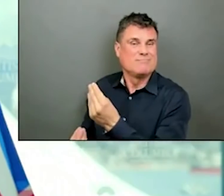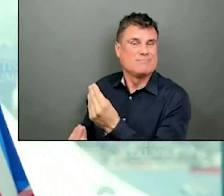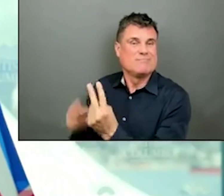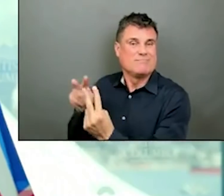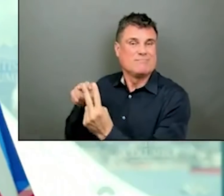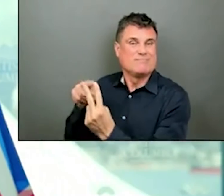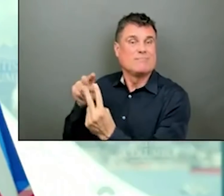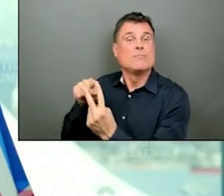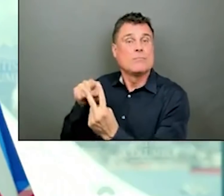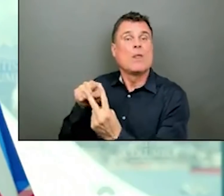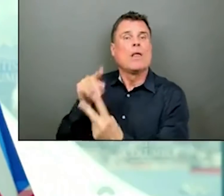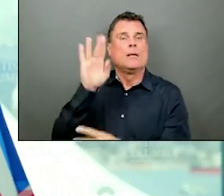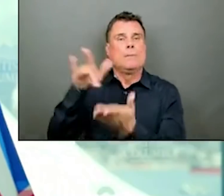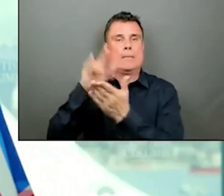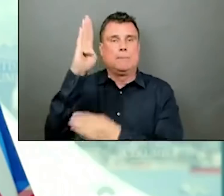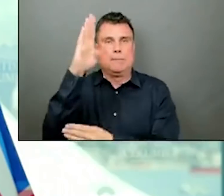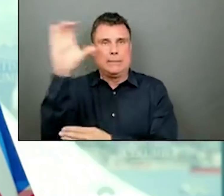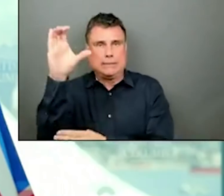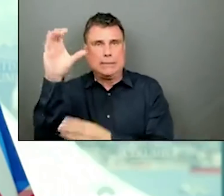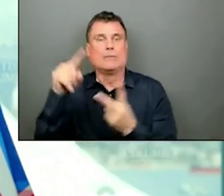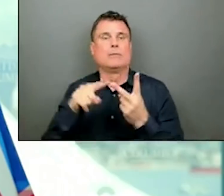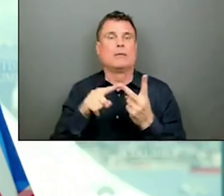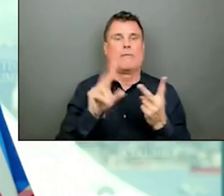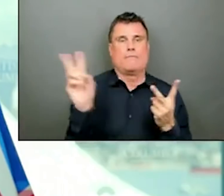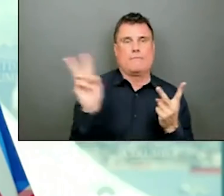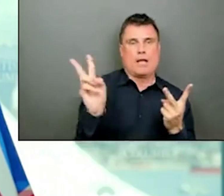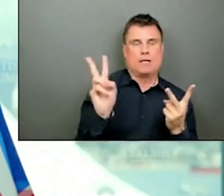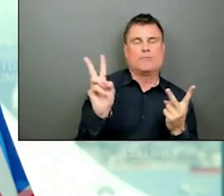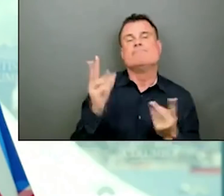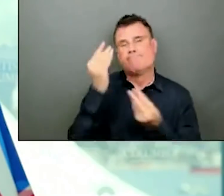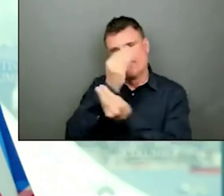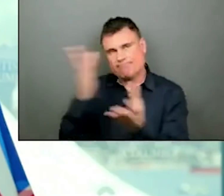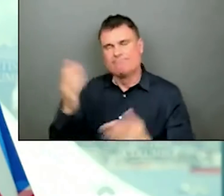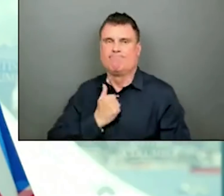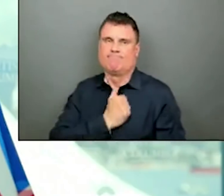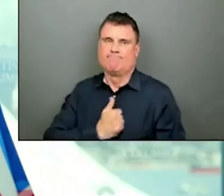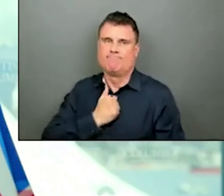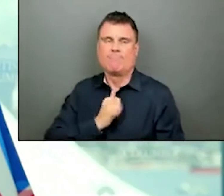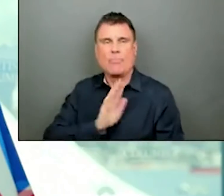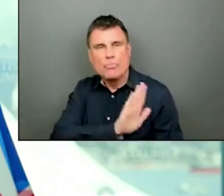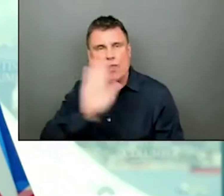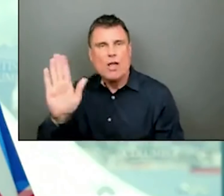Health, one in Vancouver Coastal Health. And we know,